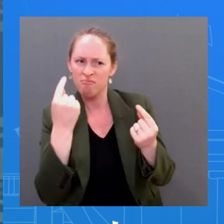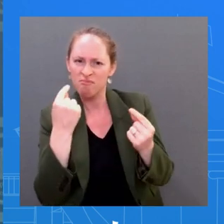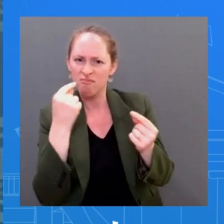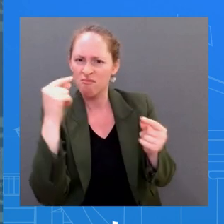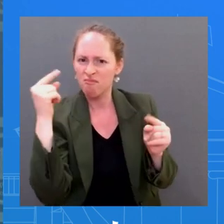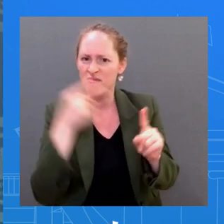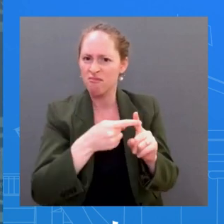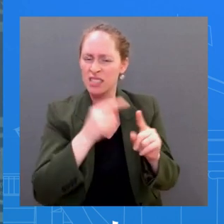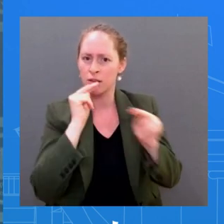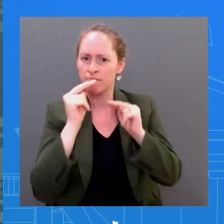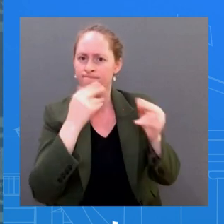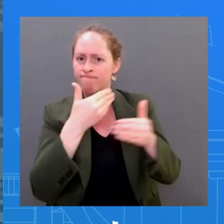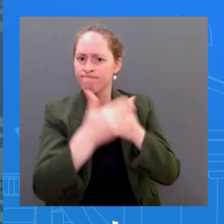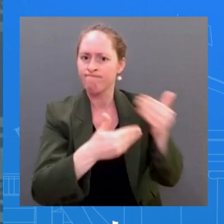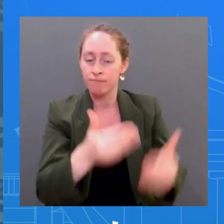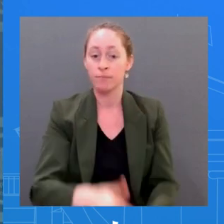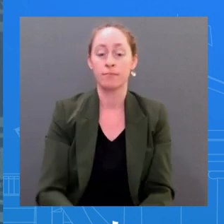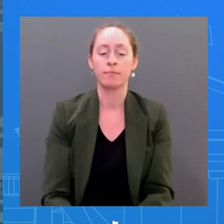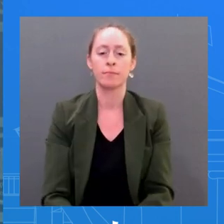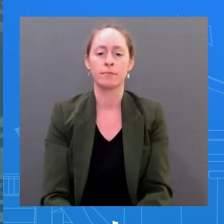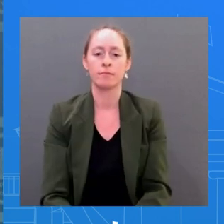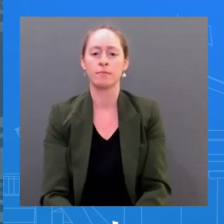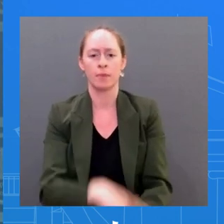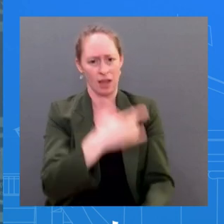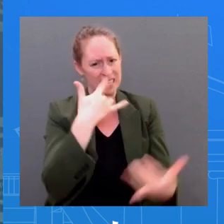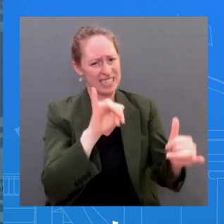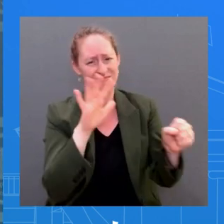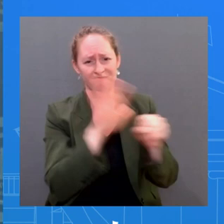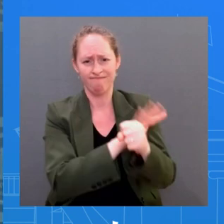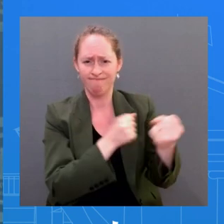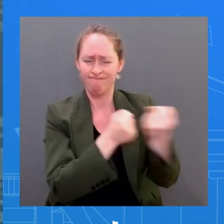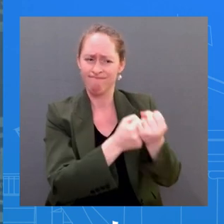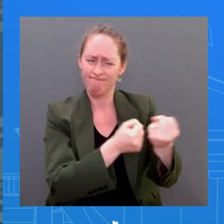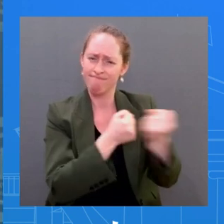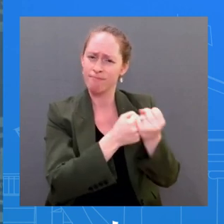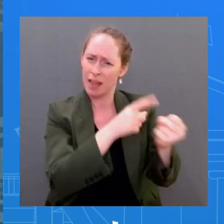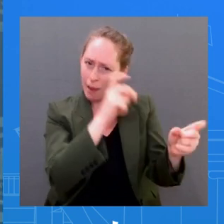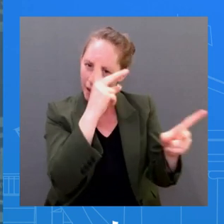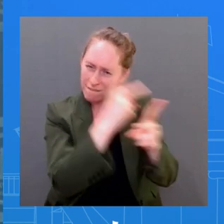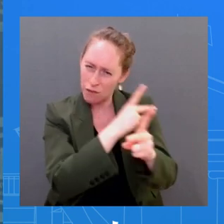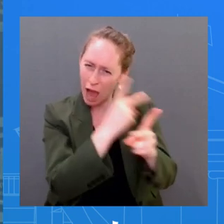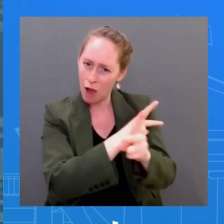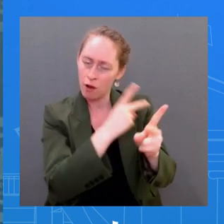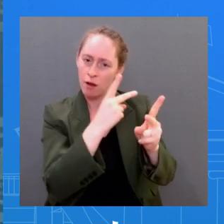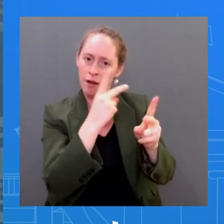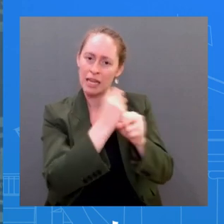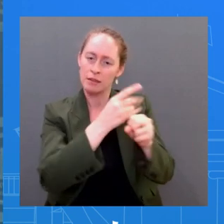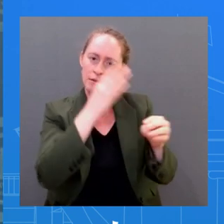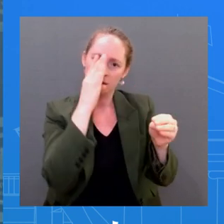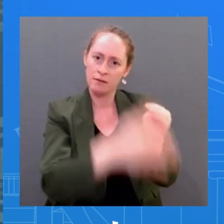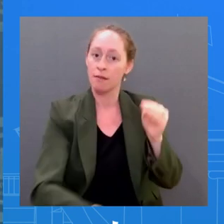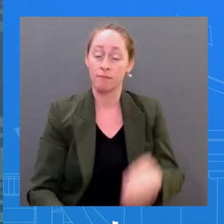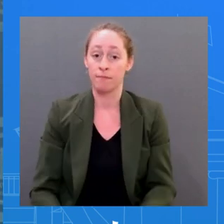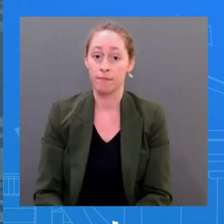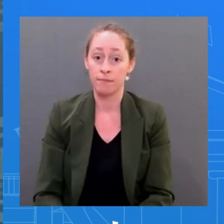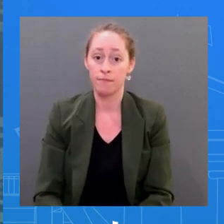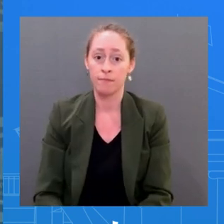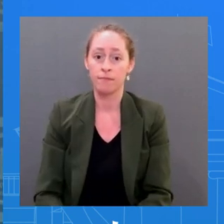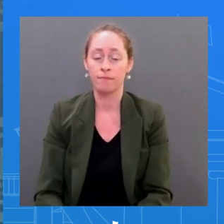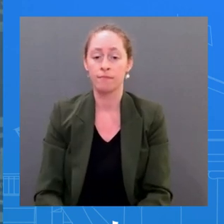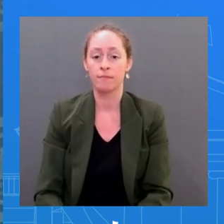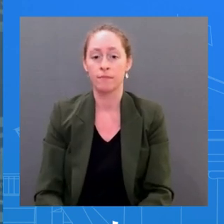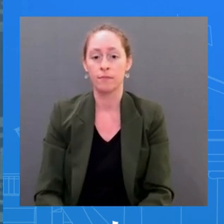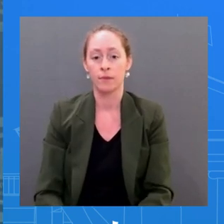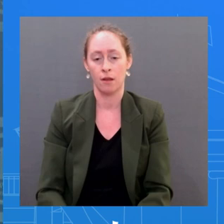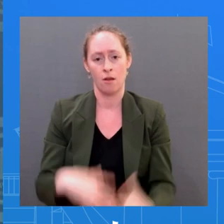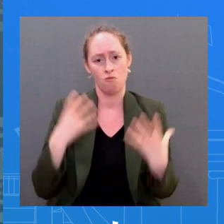supports his efforts to find a compromise and encouraged him to get the strongest possible results. In the end, the president